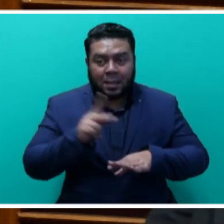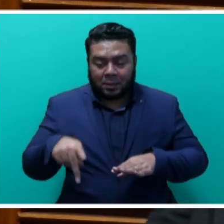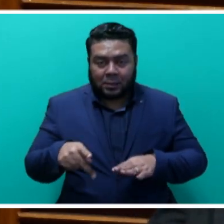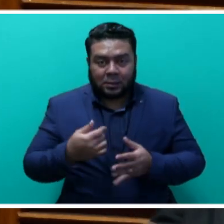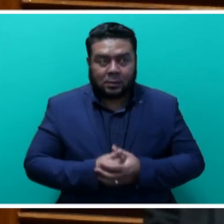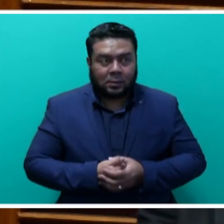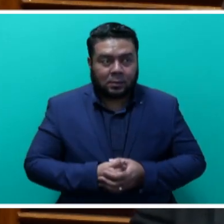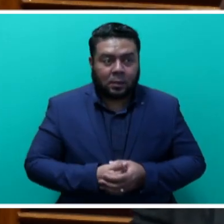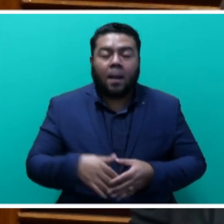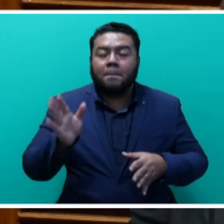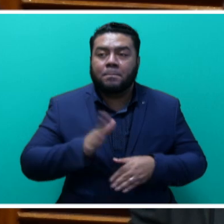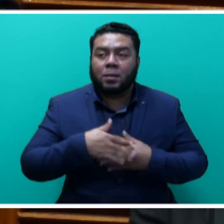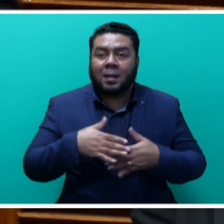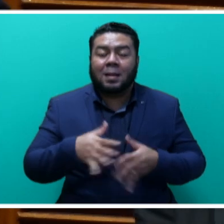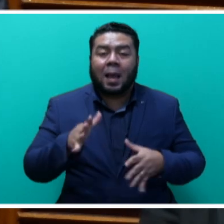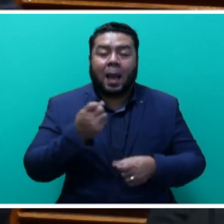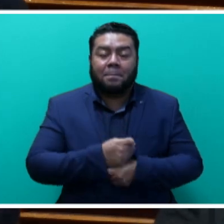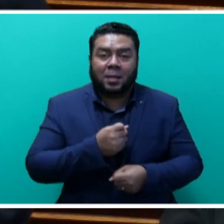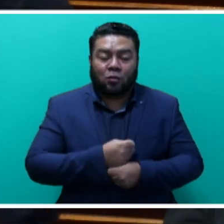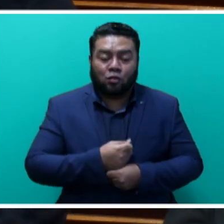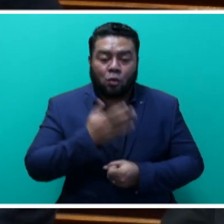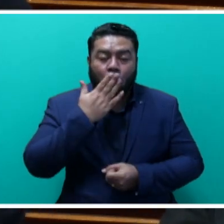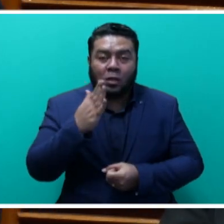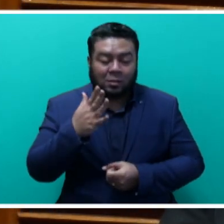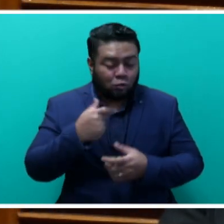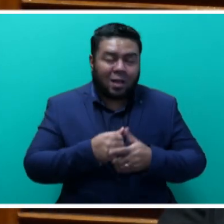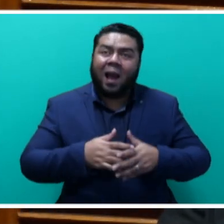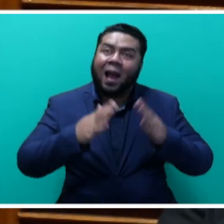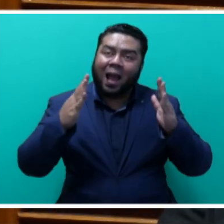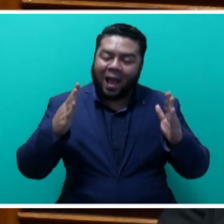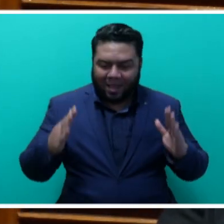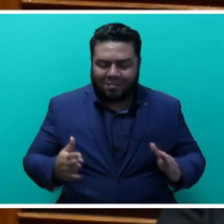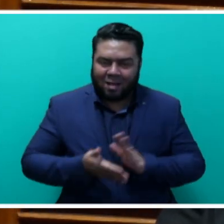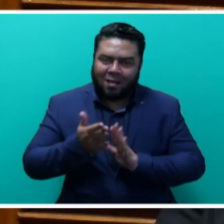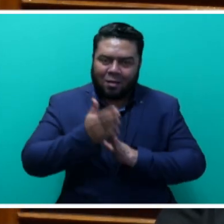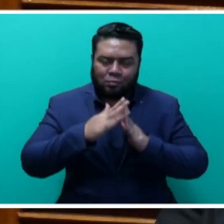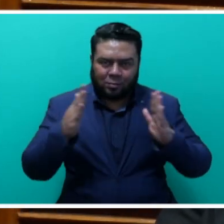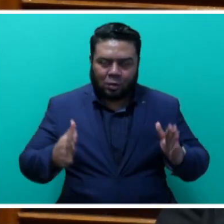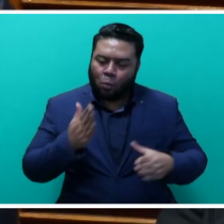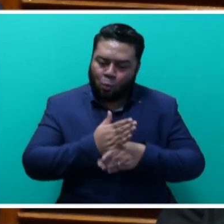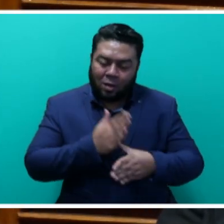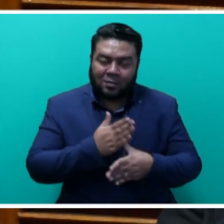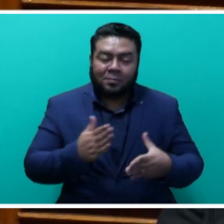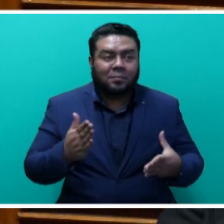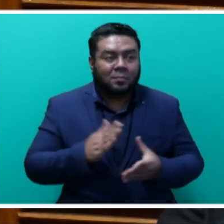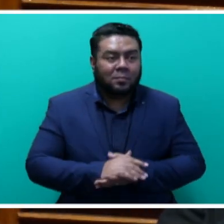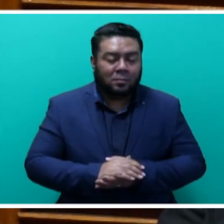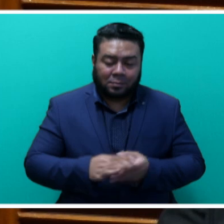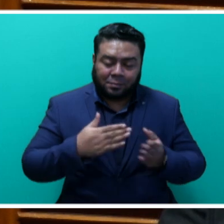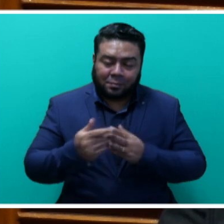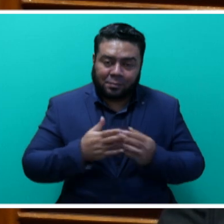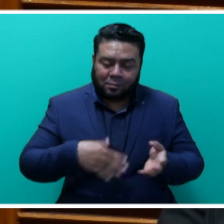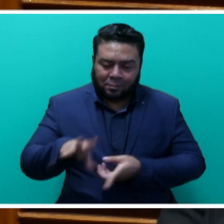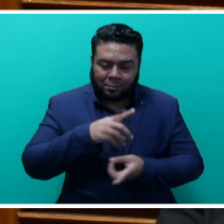today to provide an update to this August House on the work of the Ministry of Rural and Maritime Development and Disaster Management in